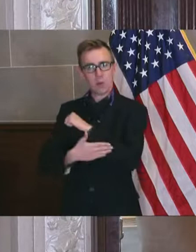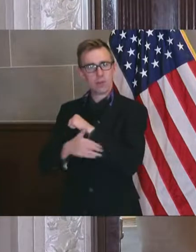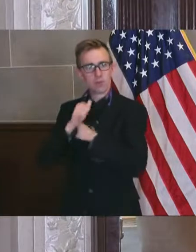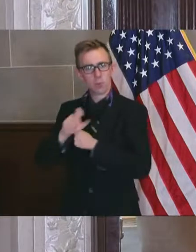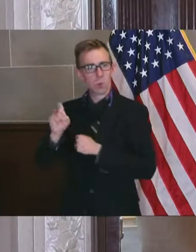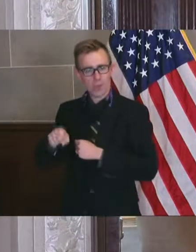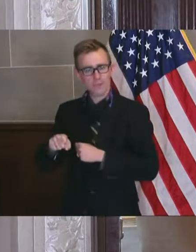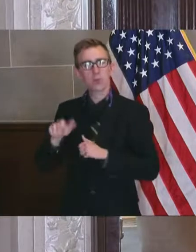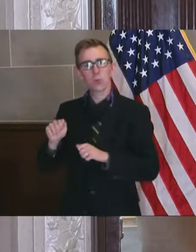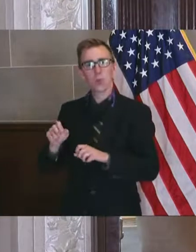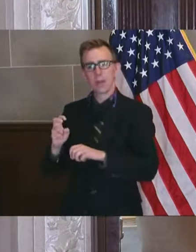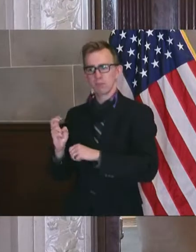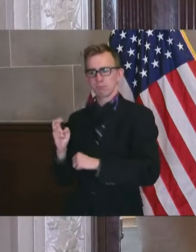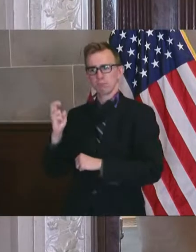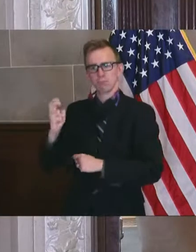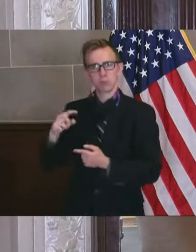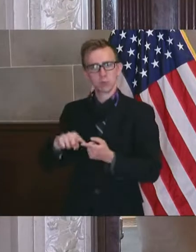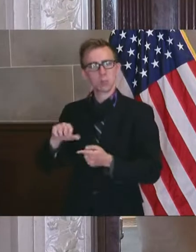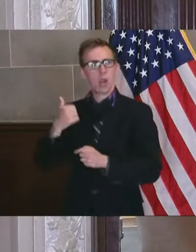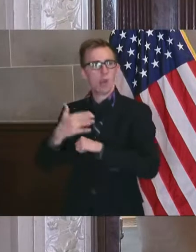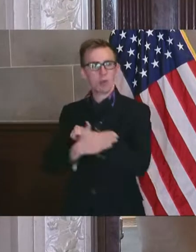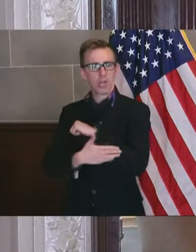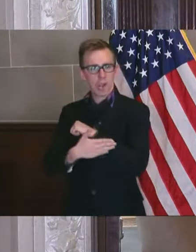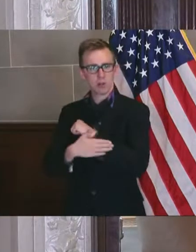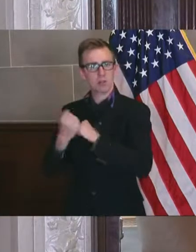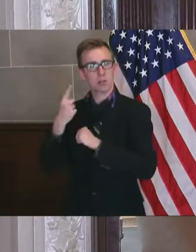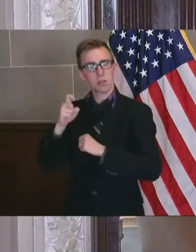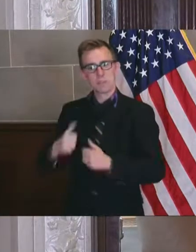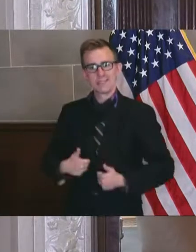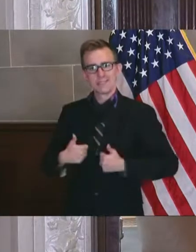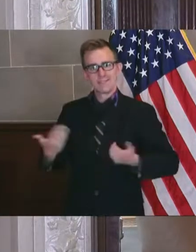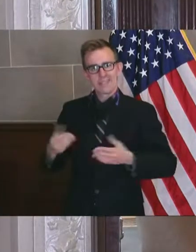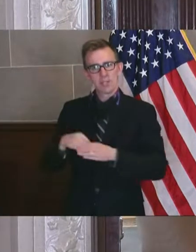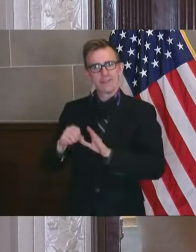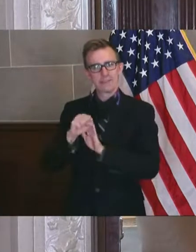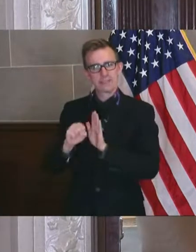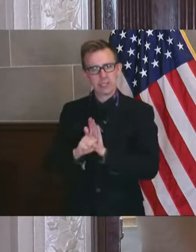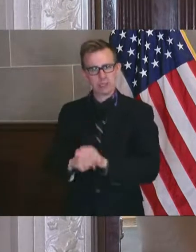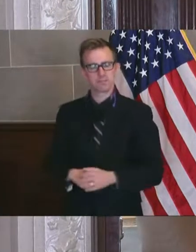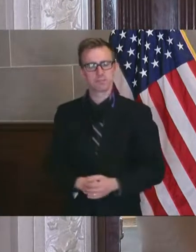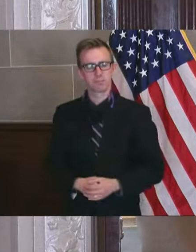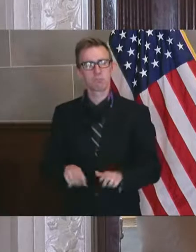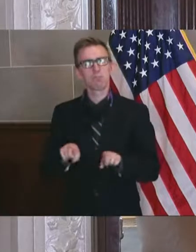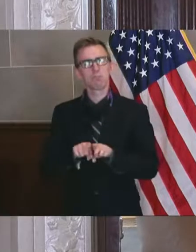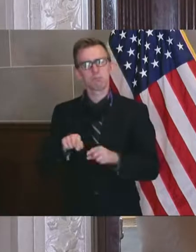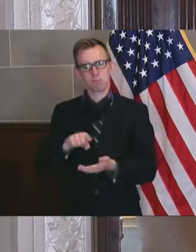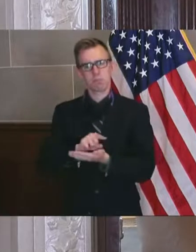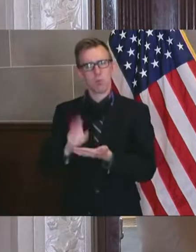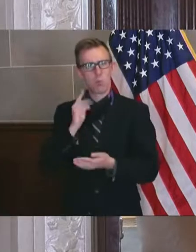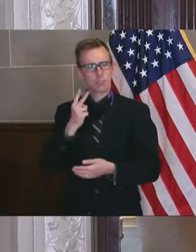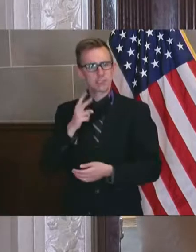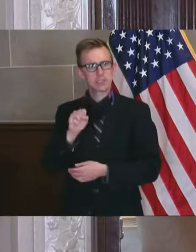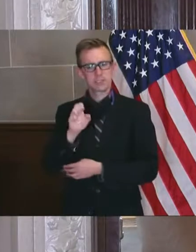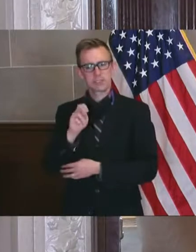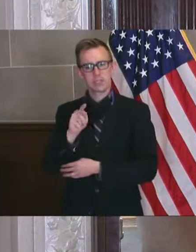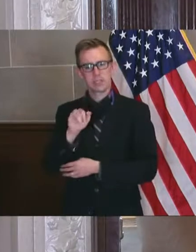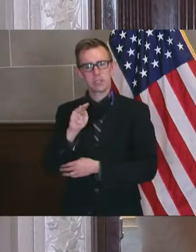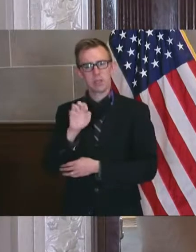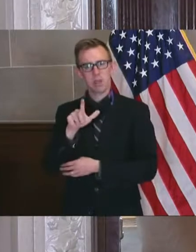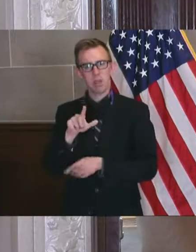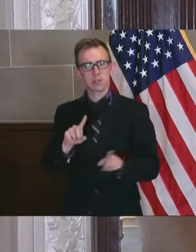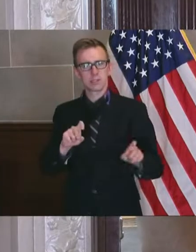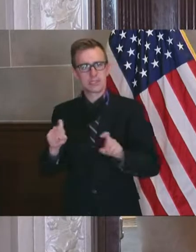be experiencing symptoms. Also today, Sentinel testing will begin taking place in all